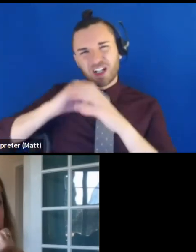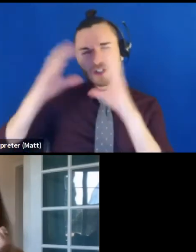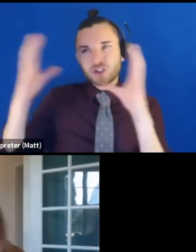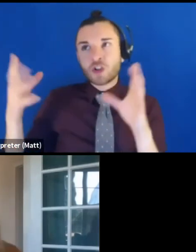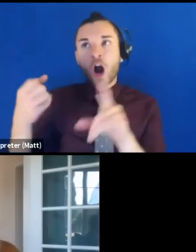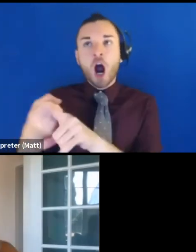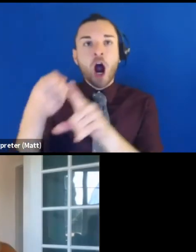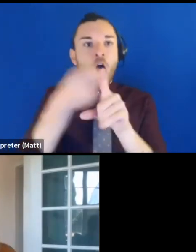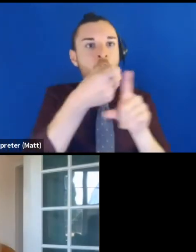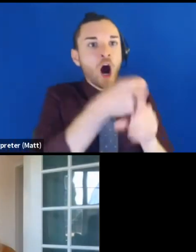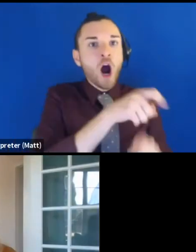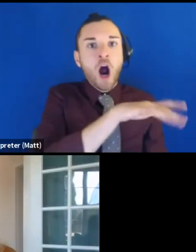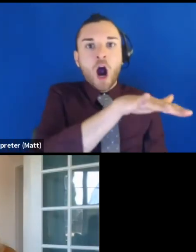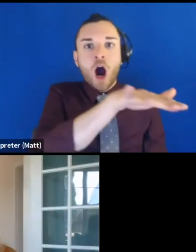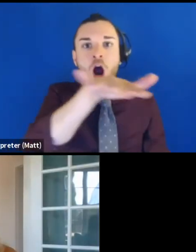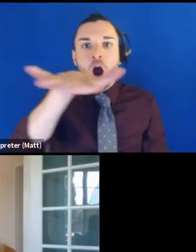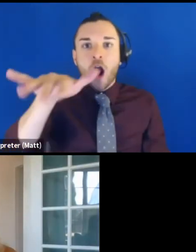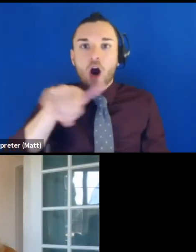creators. And so